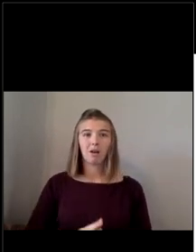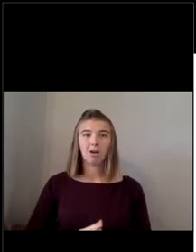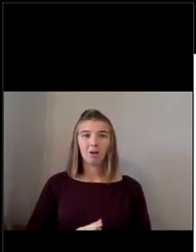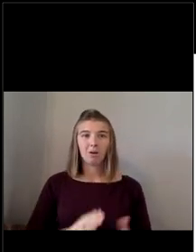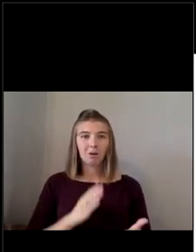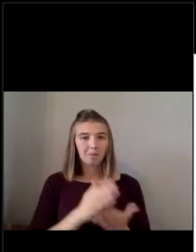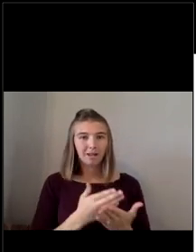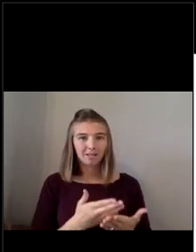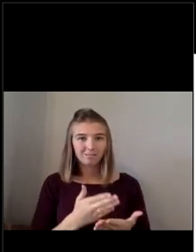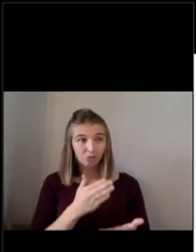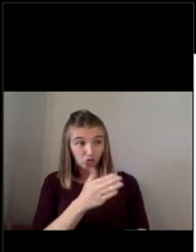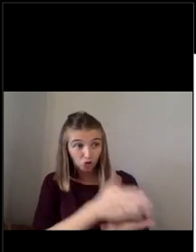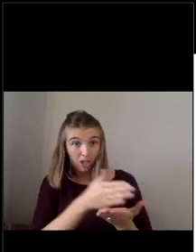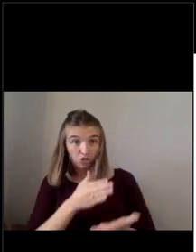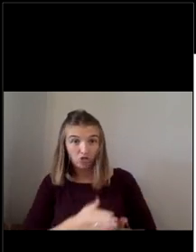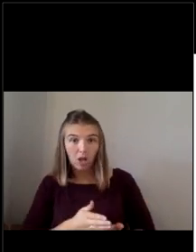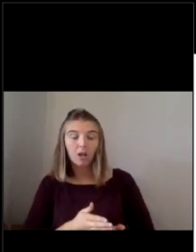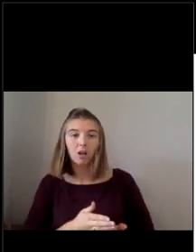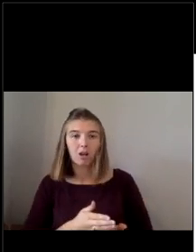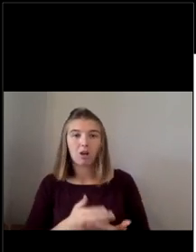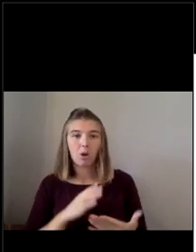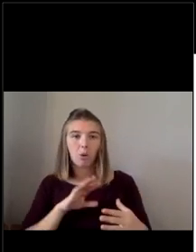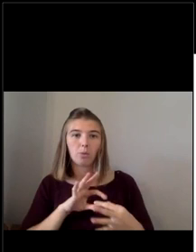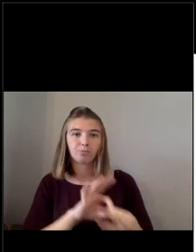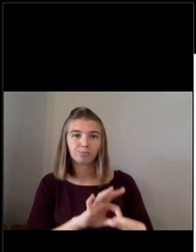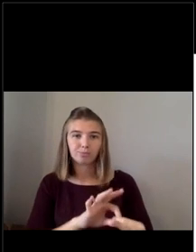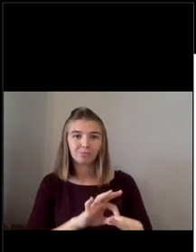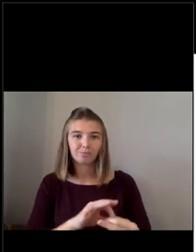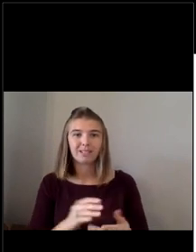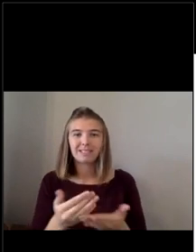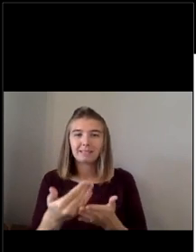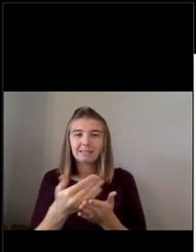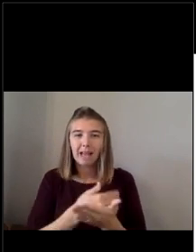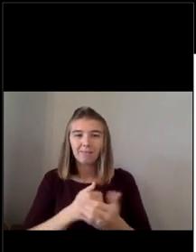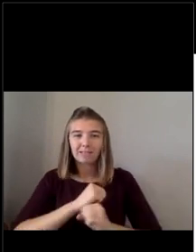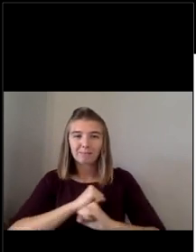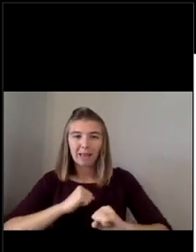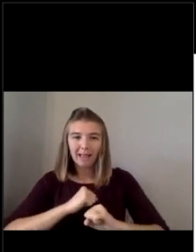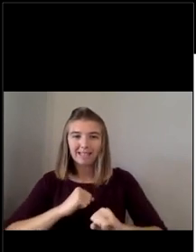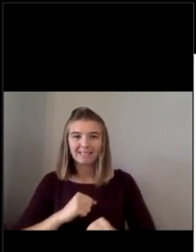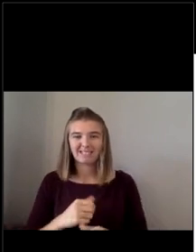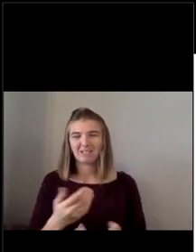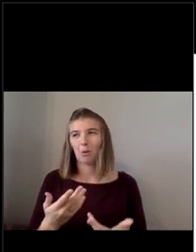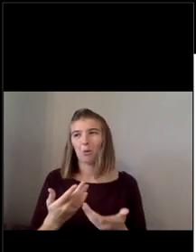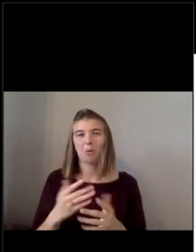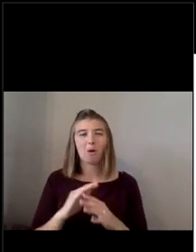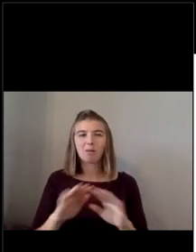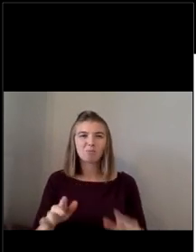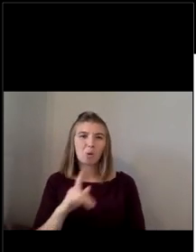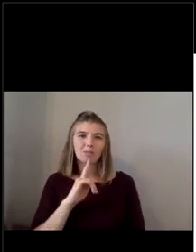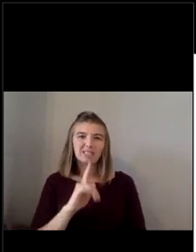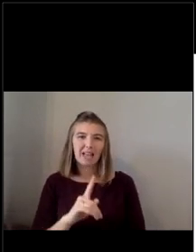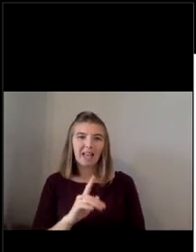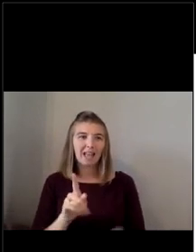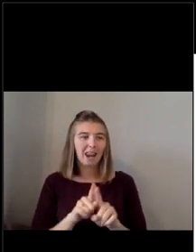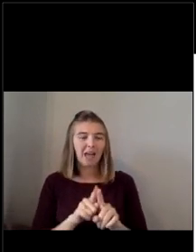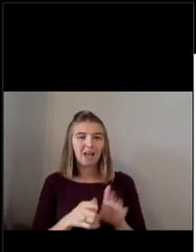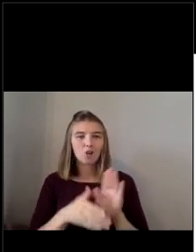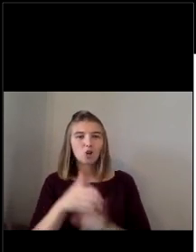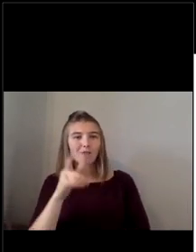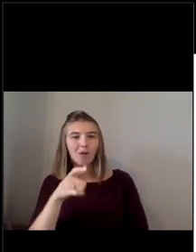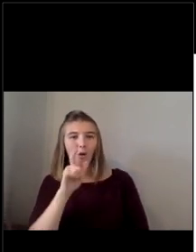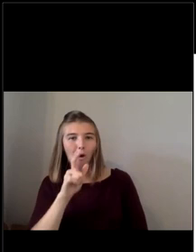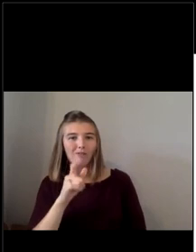this is a space where they can do likewise. Now, I'm not suggesting you sit down and share your life story over a coffee, but just